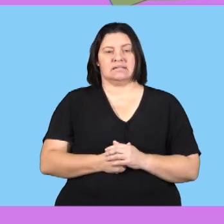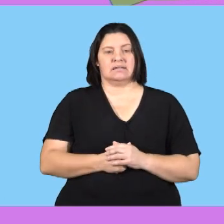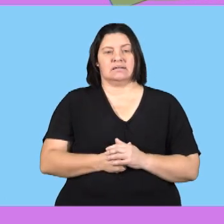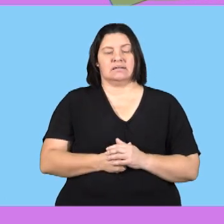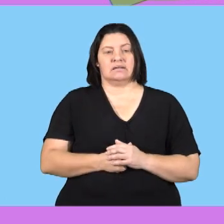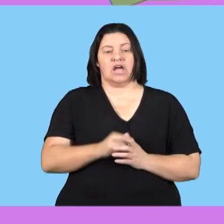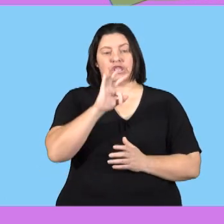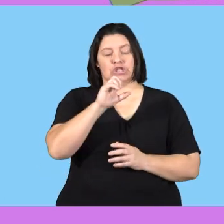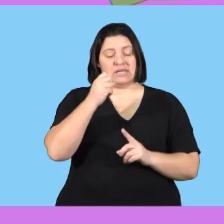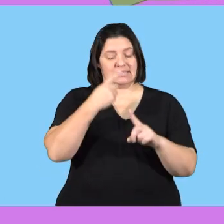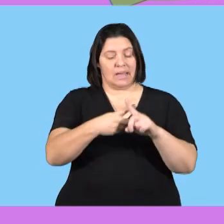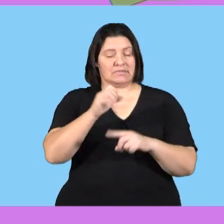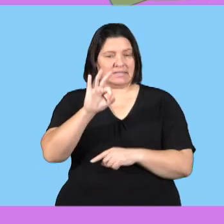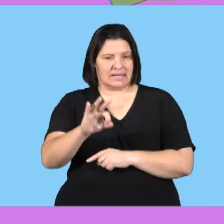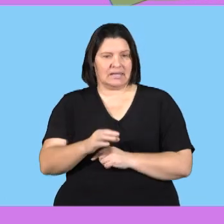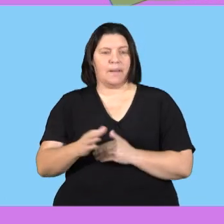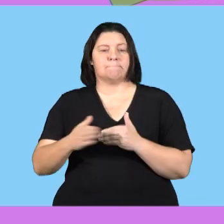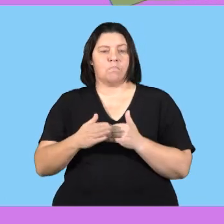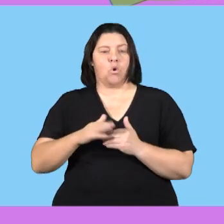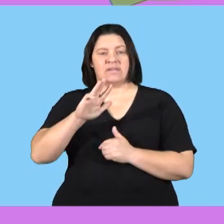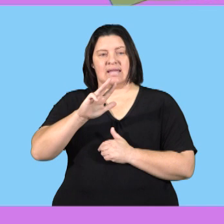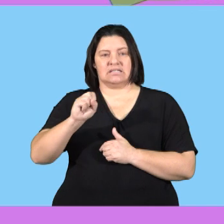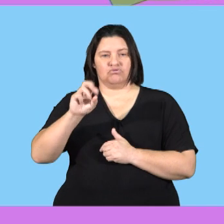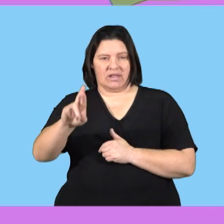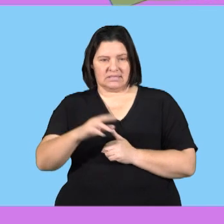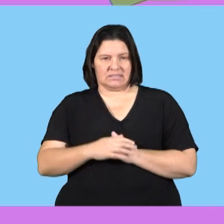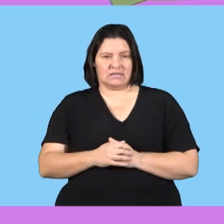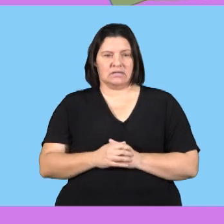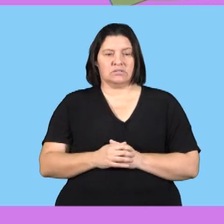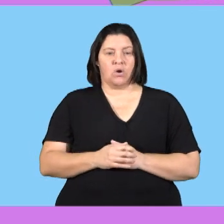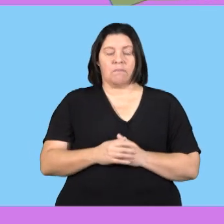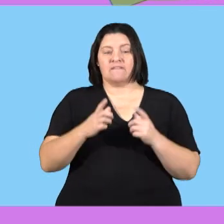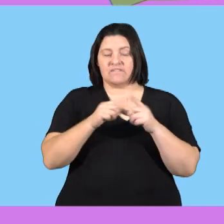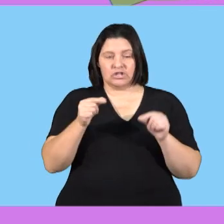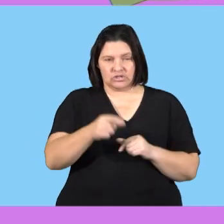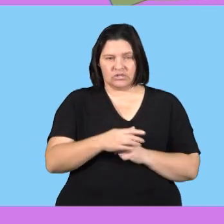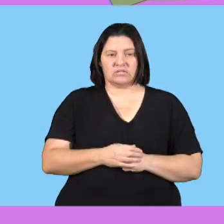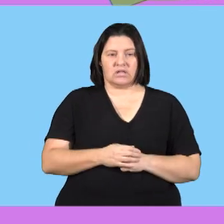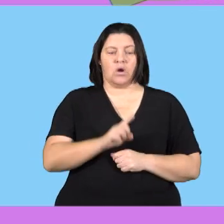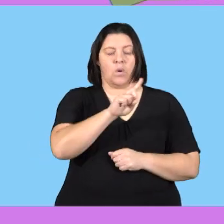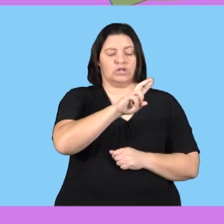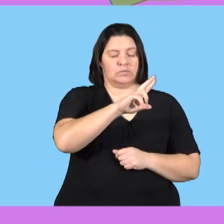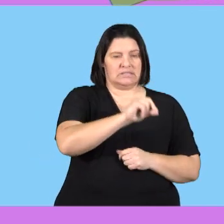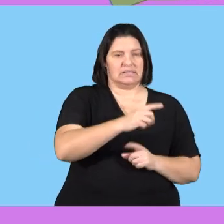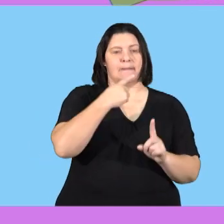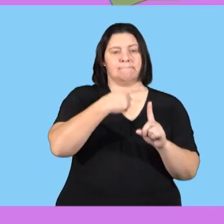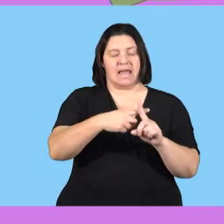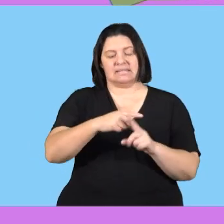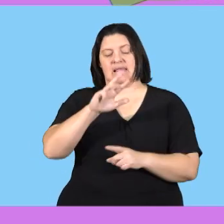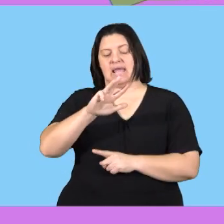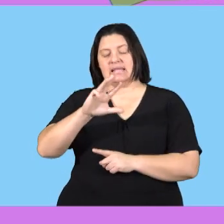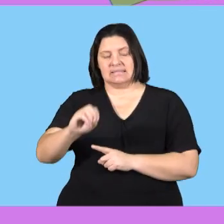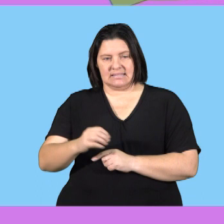plus 30 multiplied by 3 will give me another 90 Rand. So if I complete this, I will say